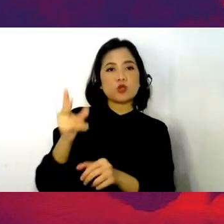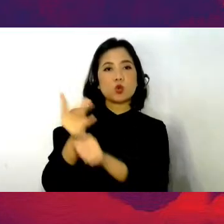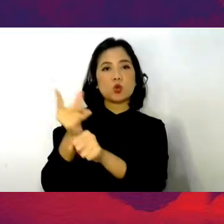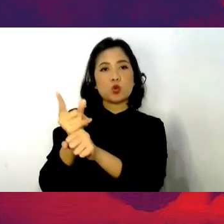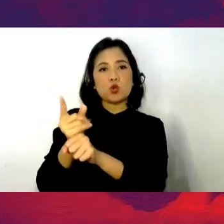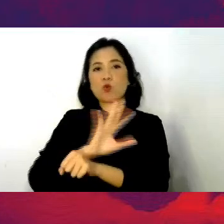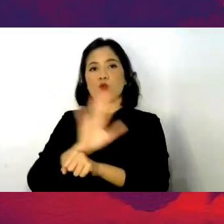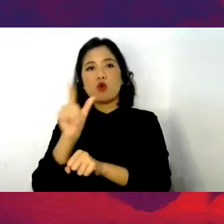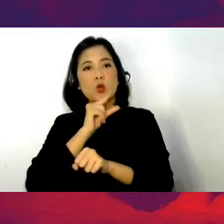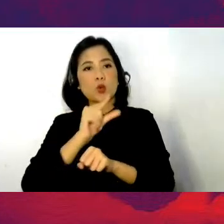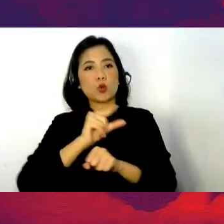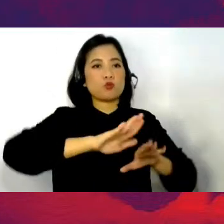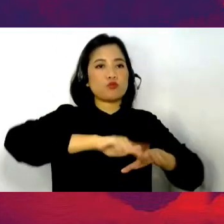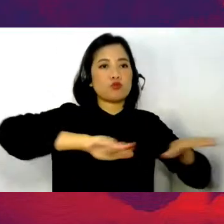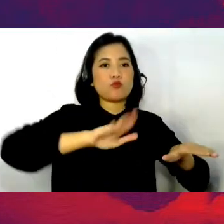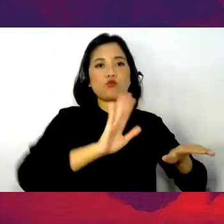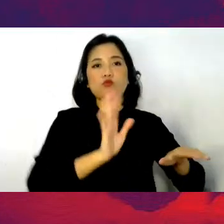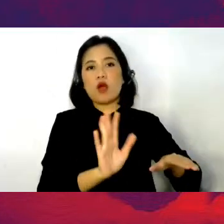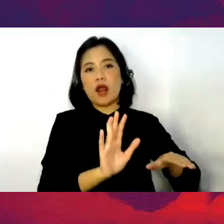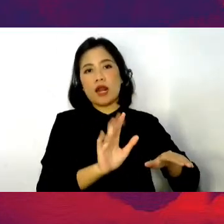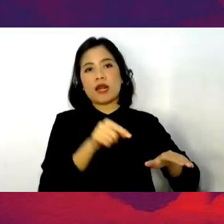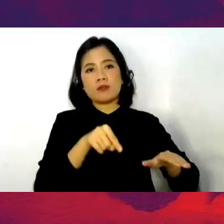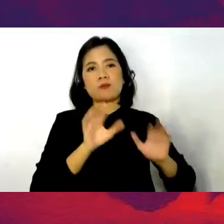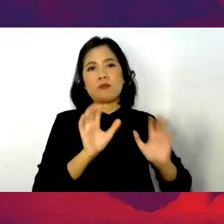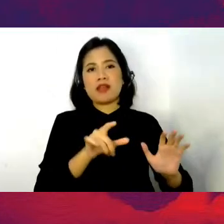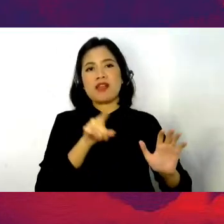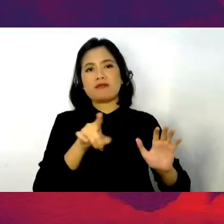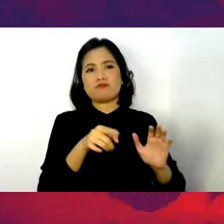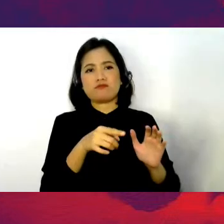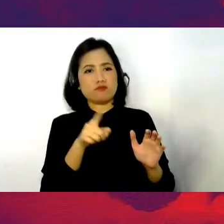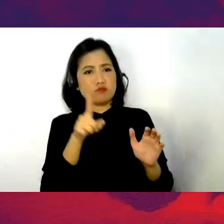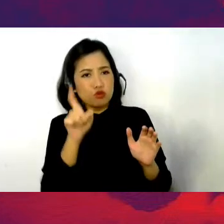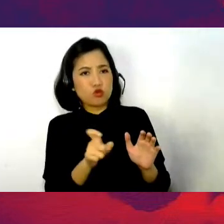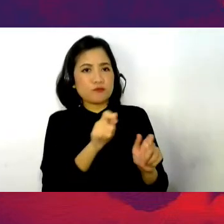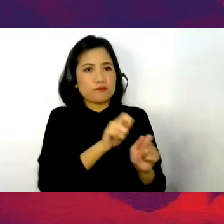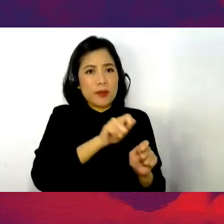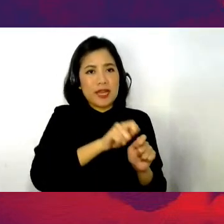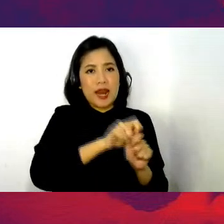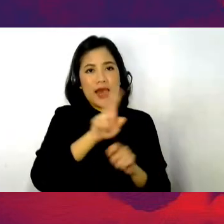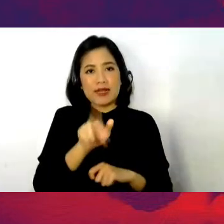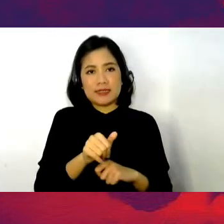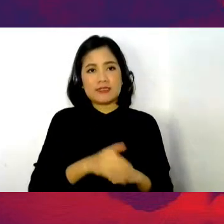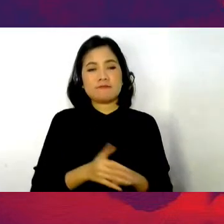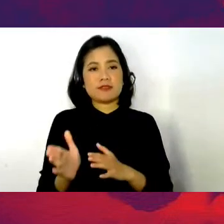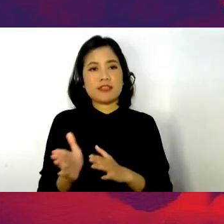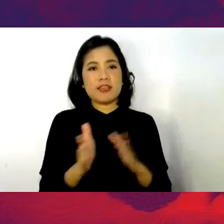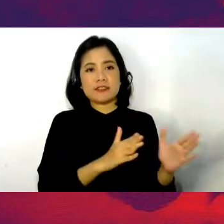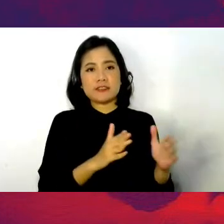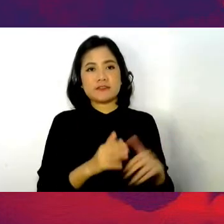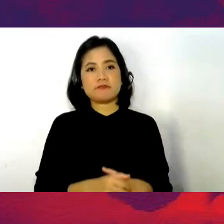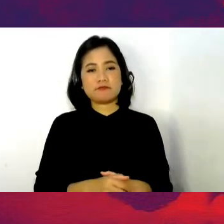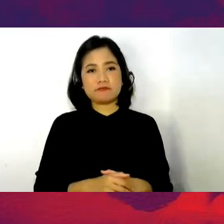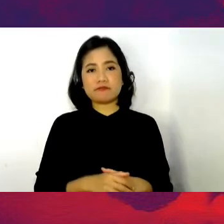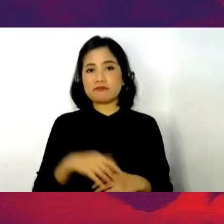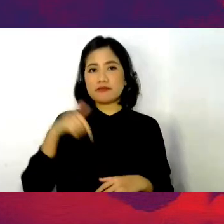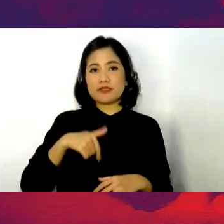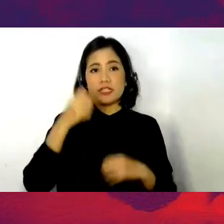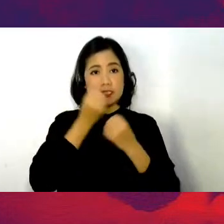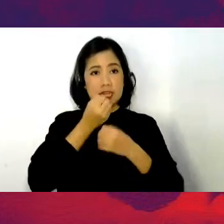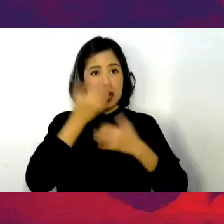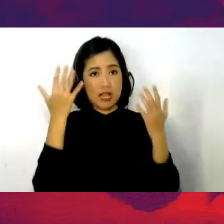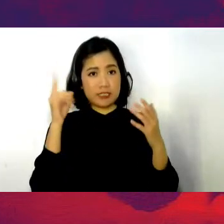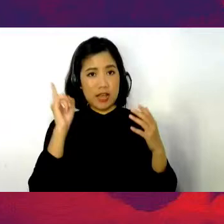students itself. So these are a lot of reform that we need to do. Next, currently we are clearly facing a lot